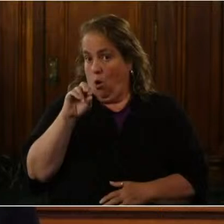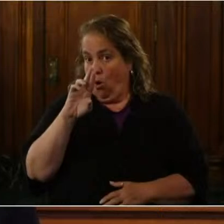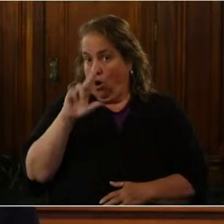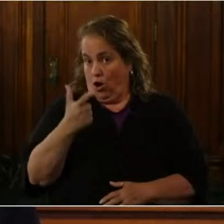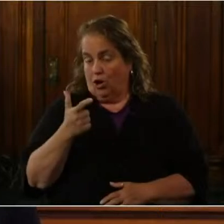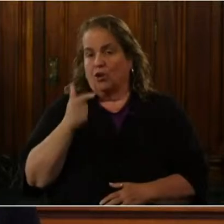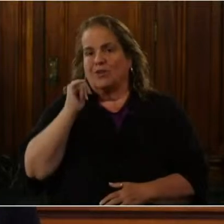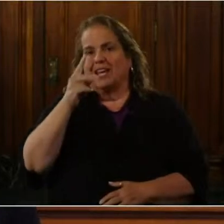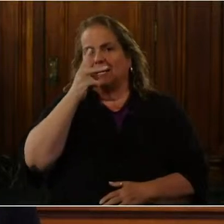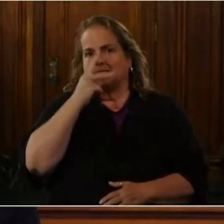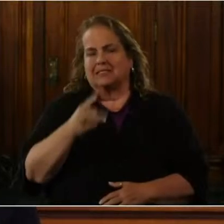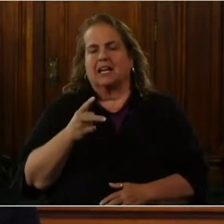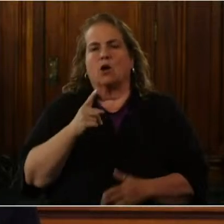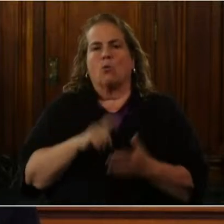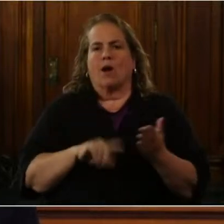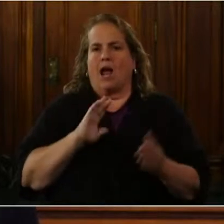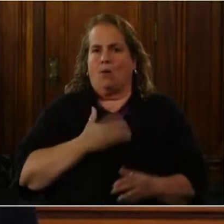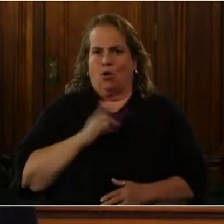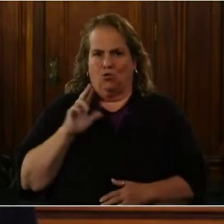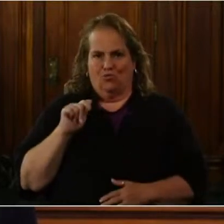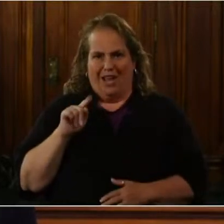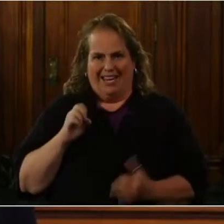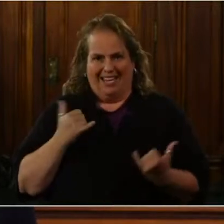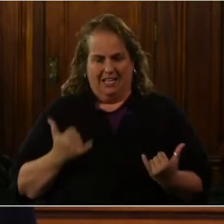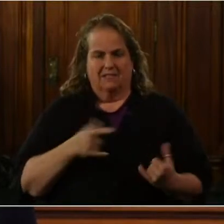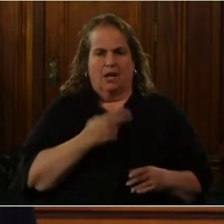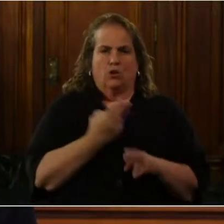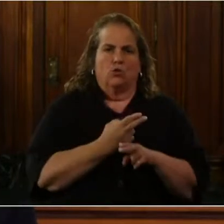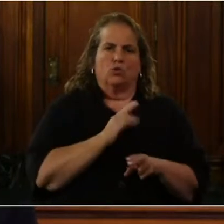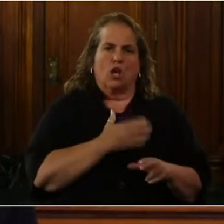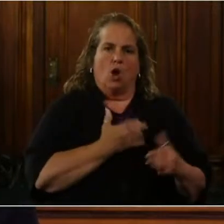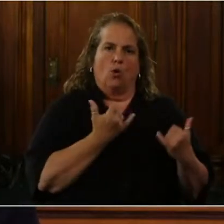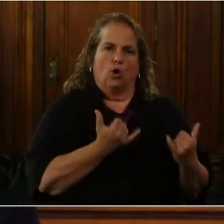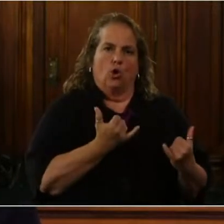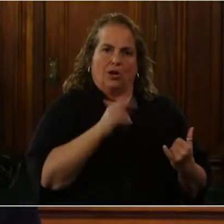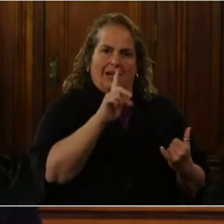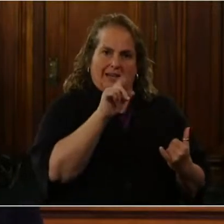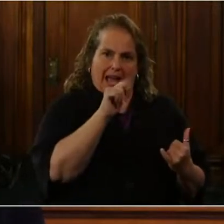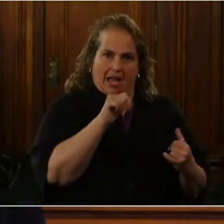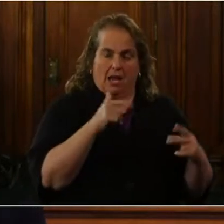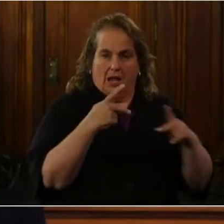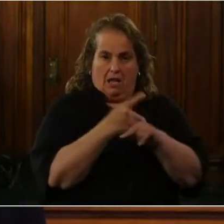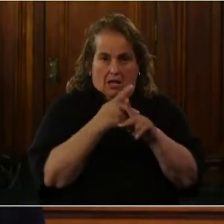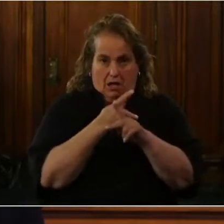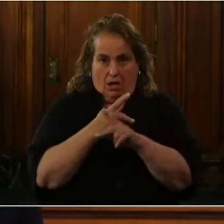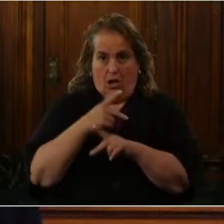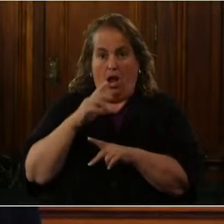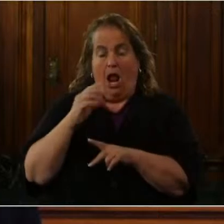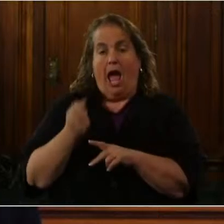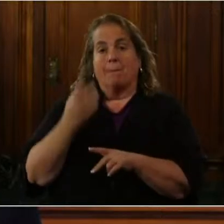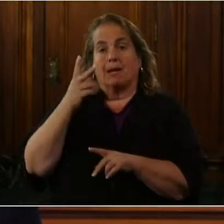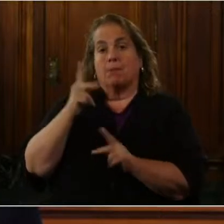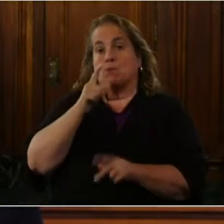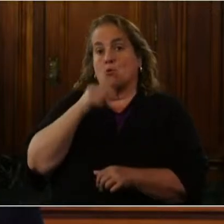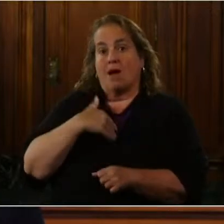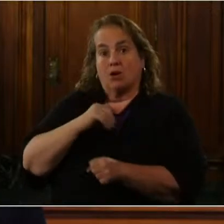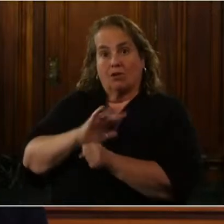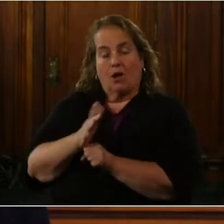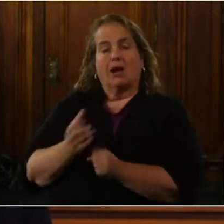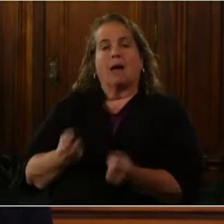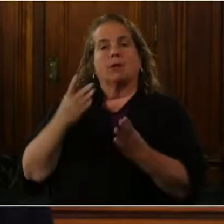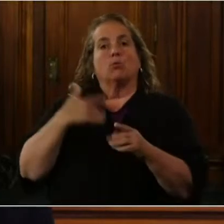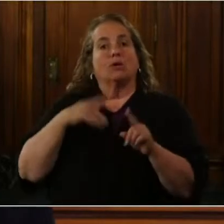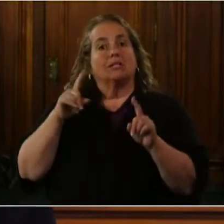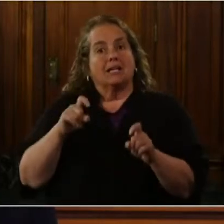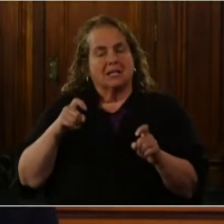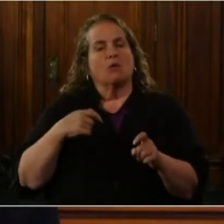transmission rate is. They use our publicly available data and what the general positivity rate is of our testing. And so we are currently well